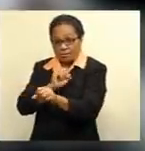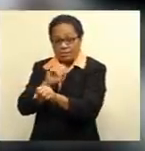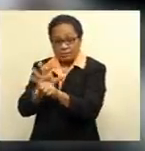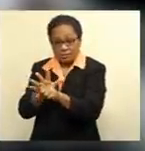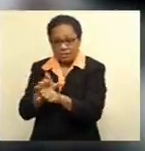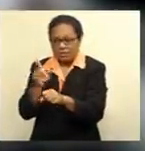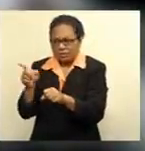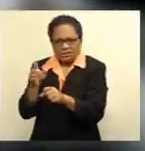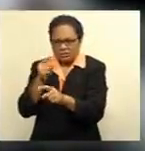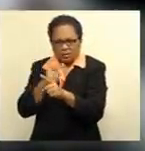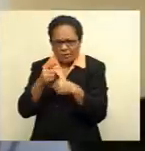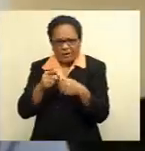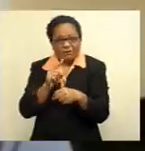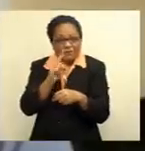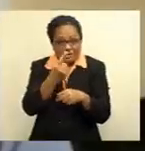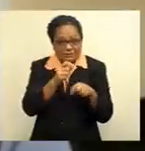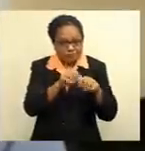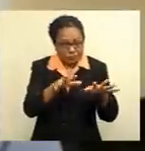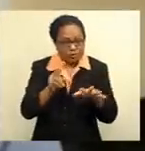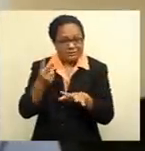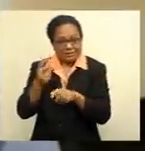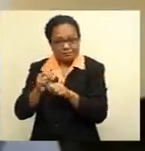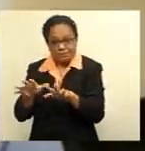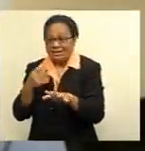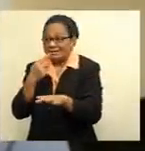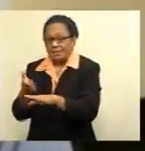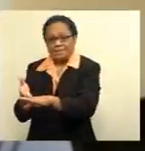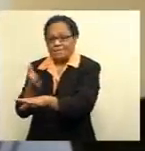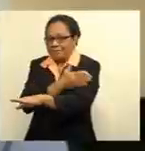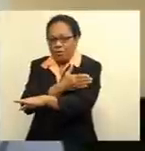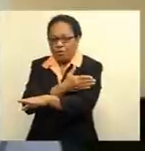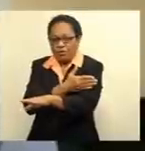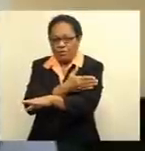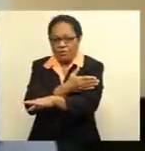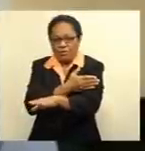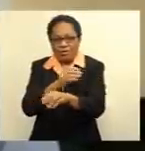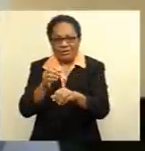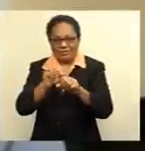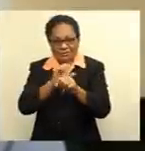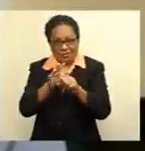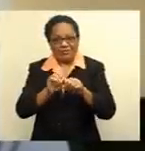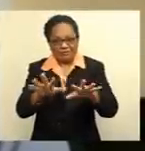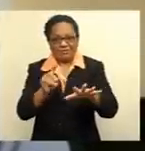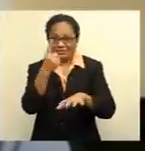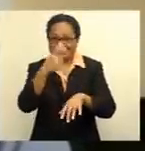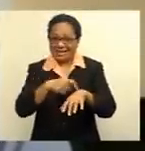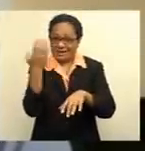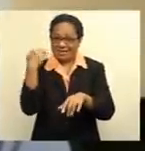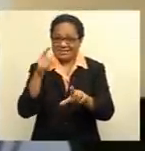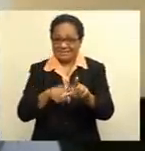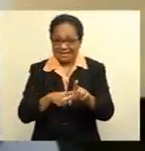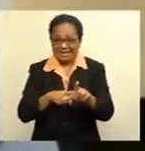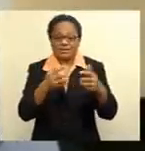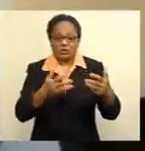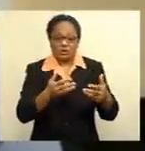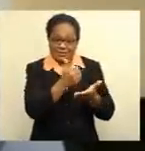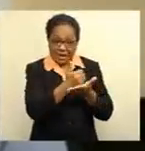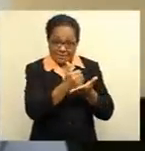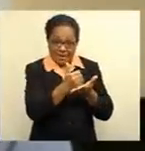second wave or the first wave? It was done before the first wave. I think the Bureau of Statistics